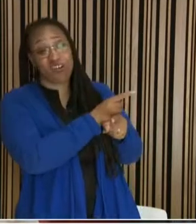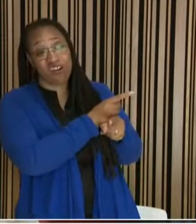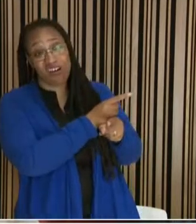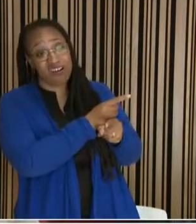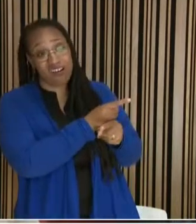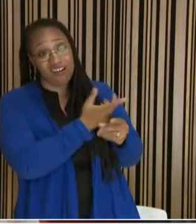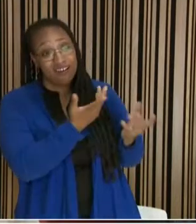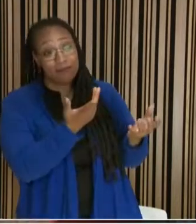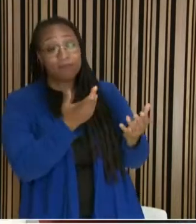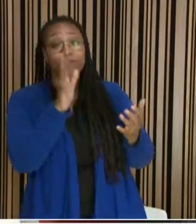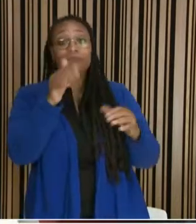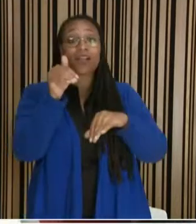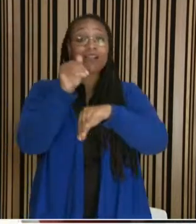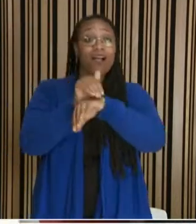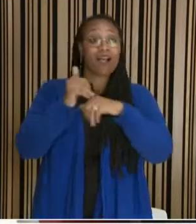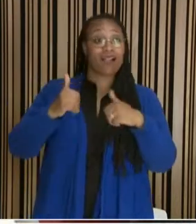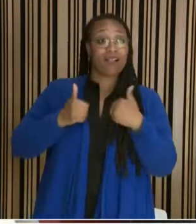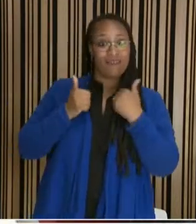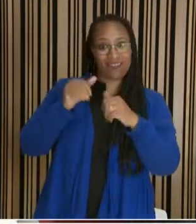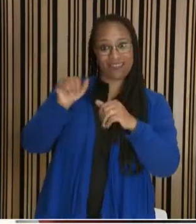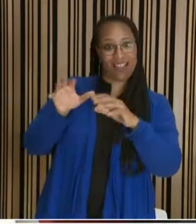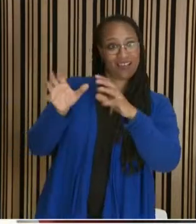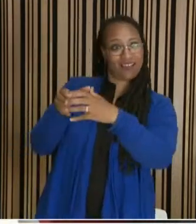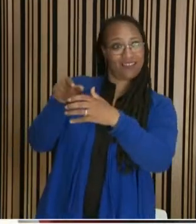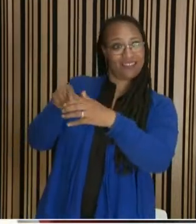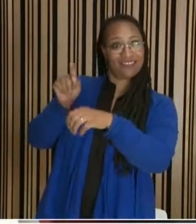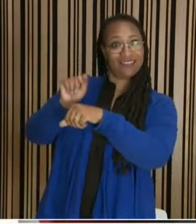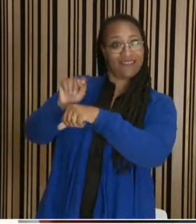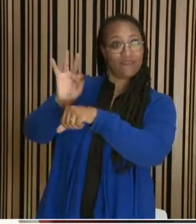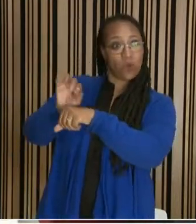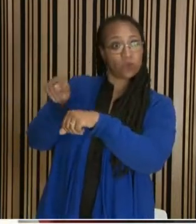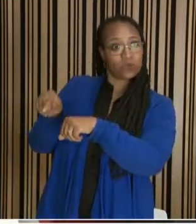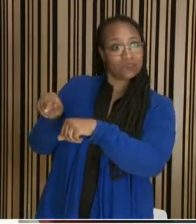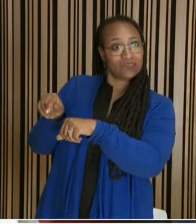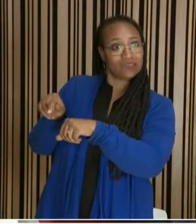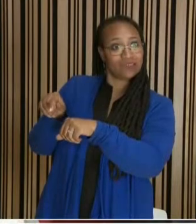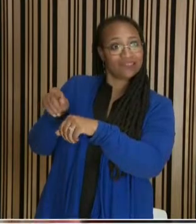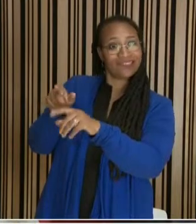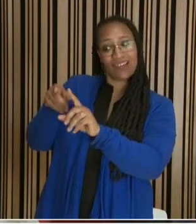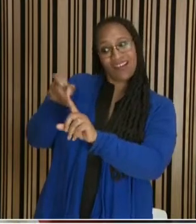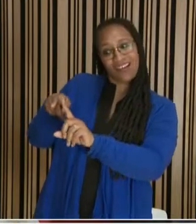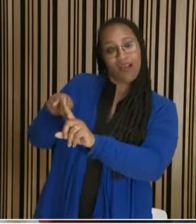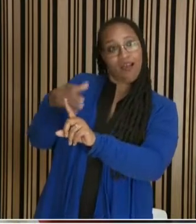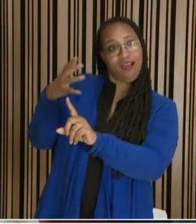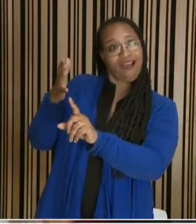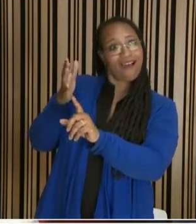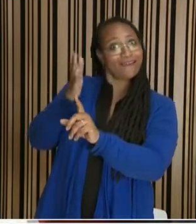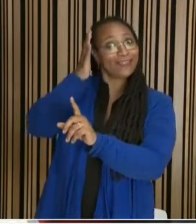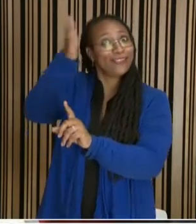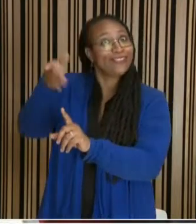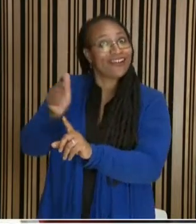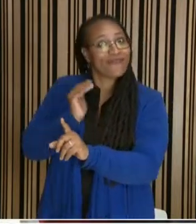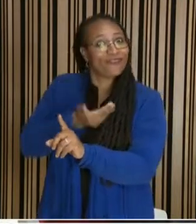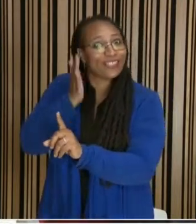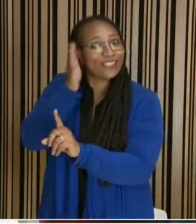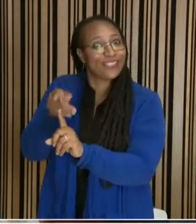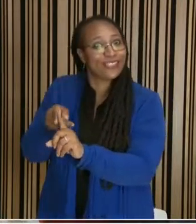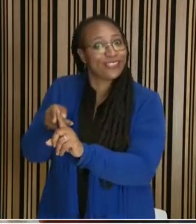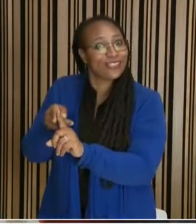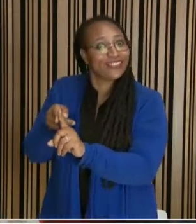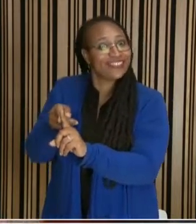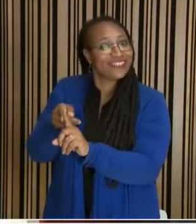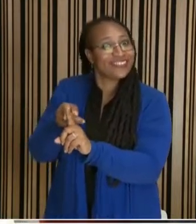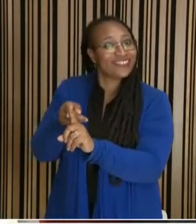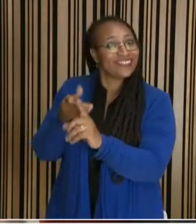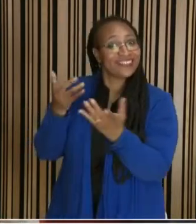task force and what we believe to be really the future in this space. And it is the deployment of government resources,